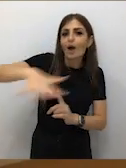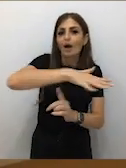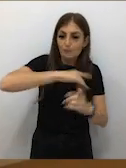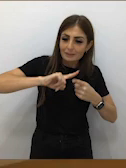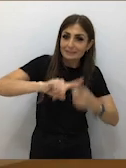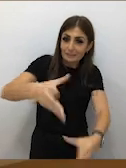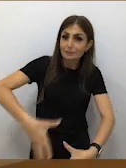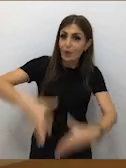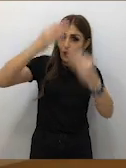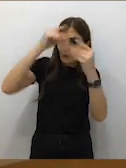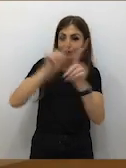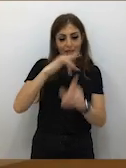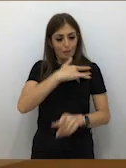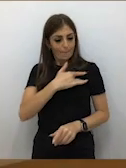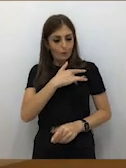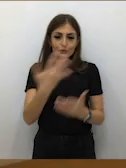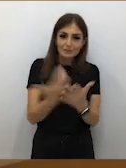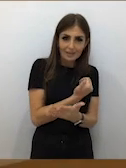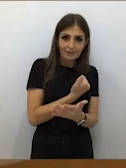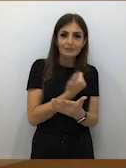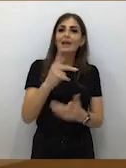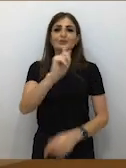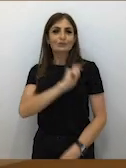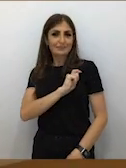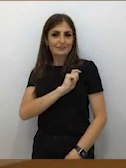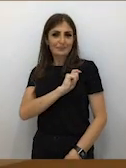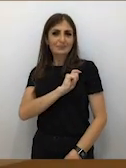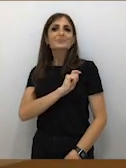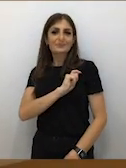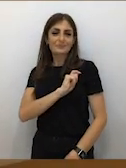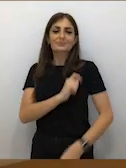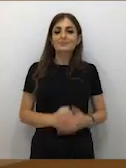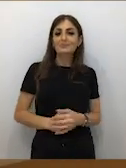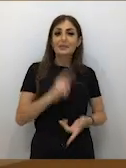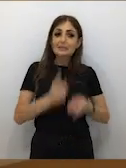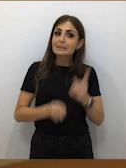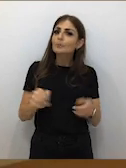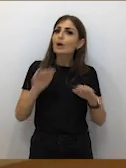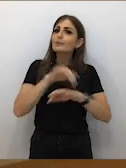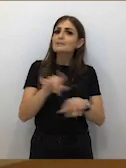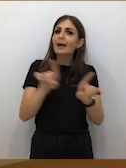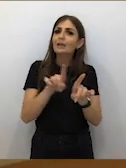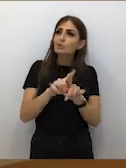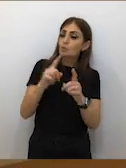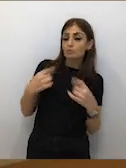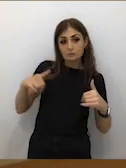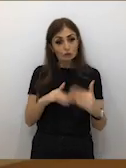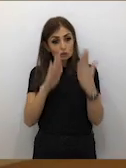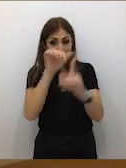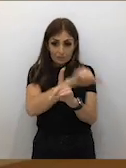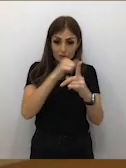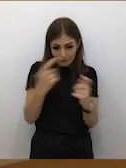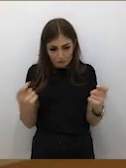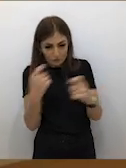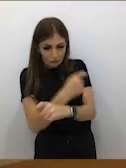an environment of continuous learning, emotional safety, and mutual trust. Sometimes it's about navigating